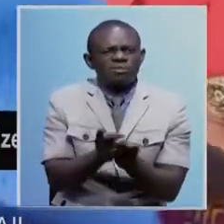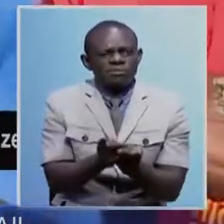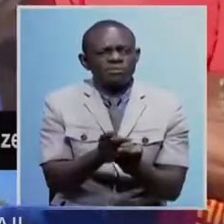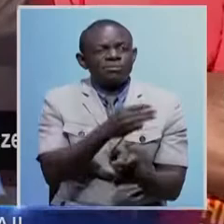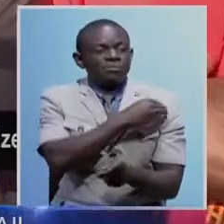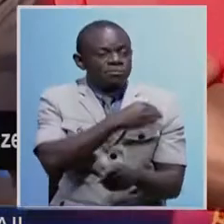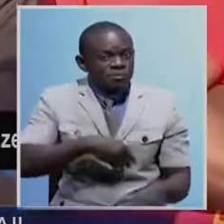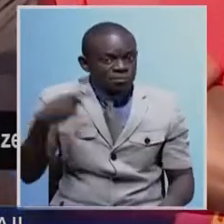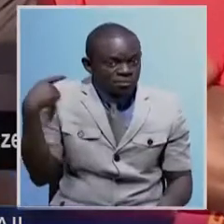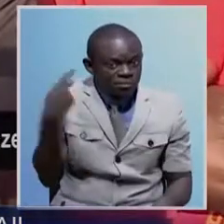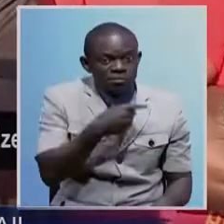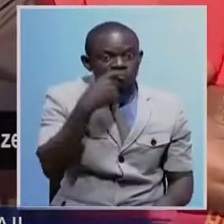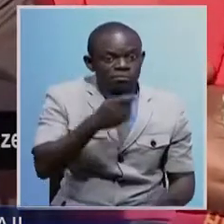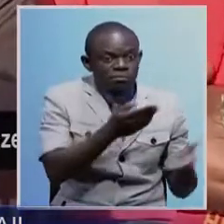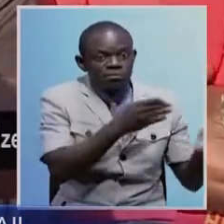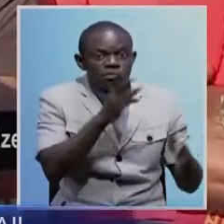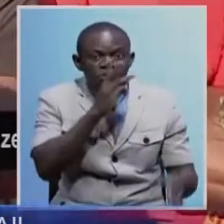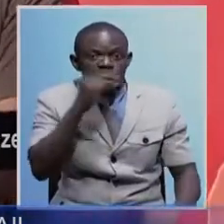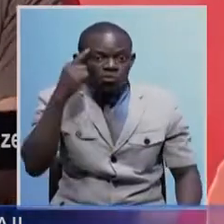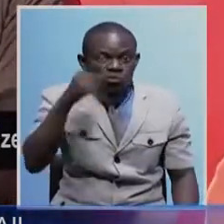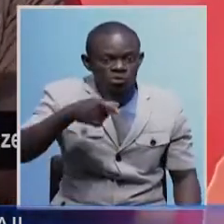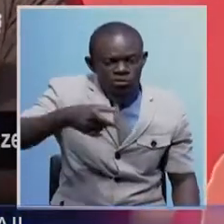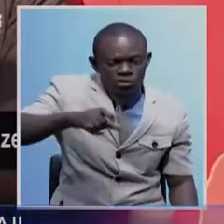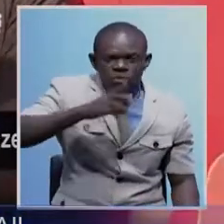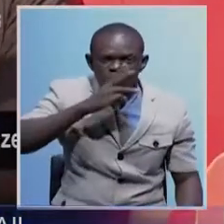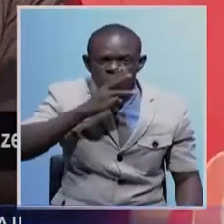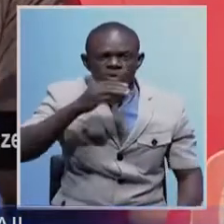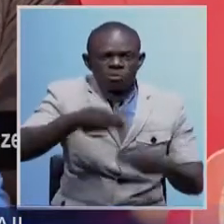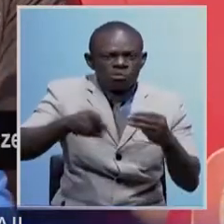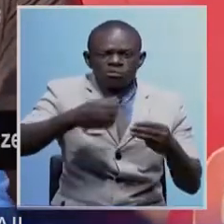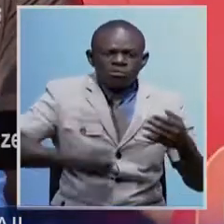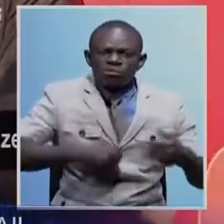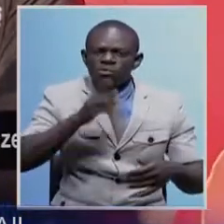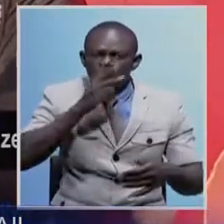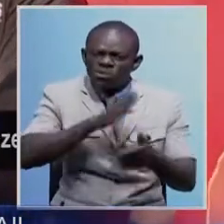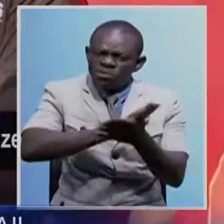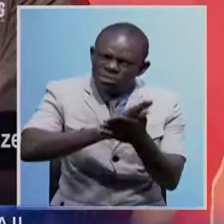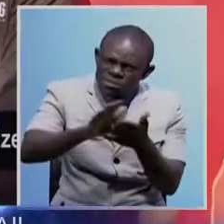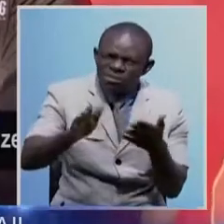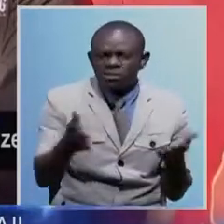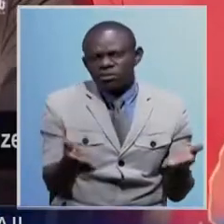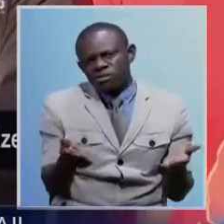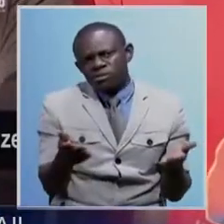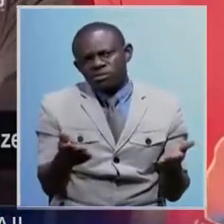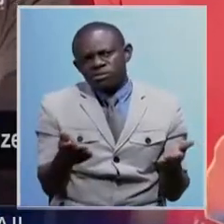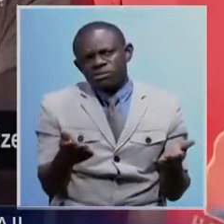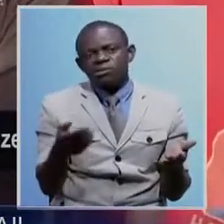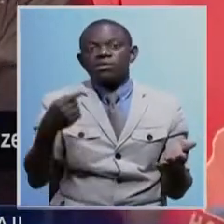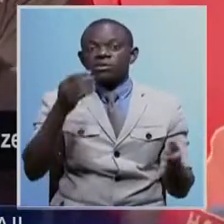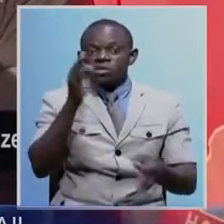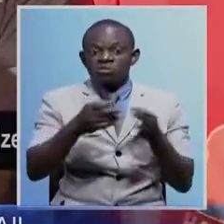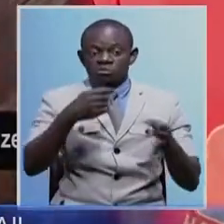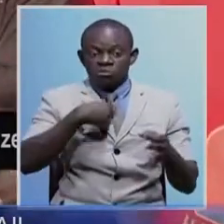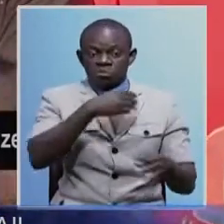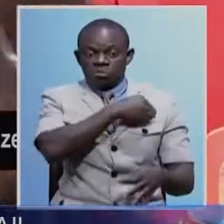fakutapu. Wonsa wantumara tapako walanwa. Ebu Musuma. Inenewa kwa chipoka. Teti njikale, unetamba,